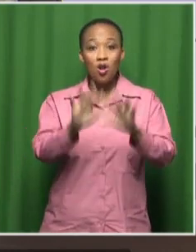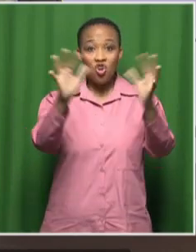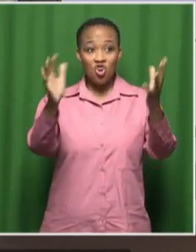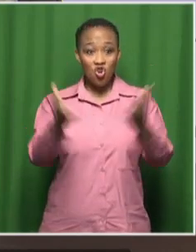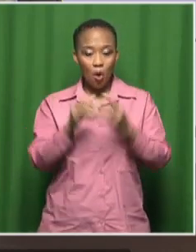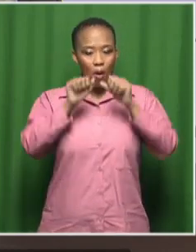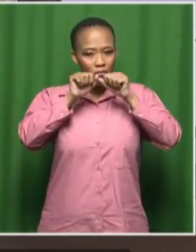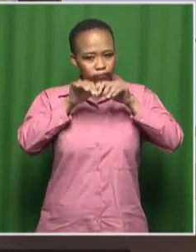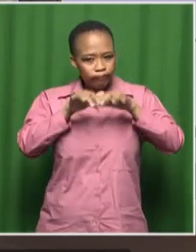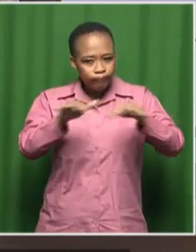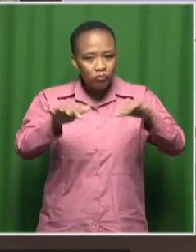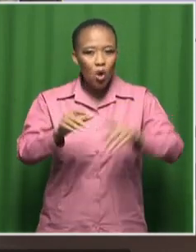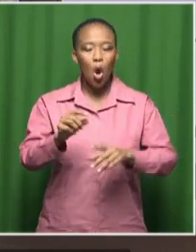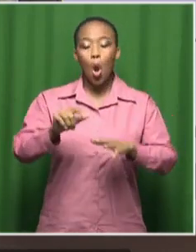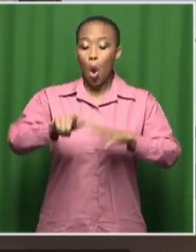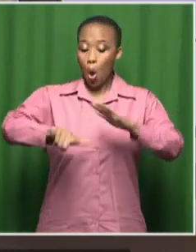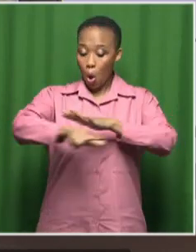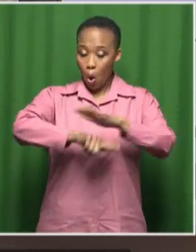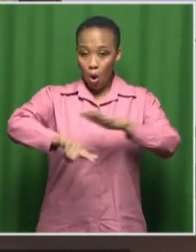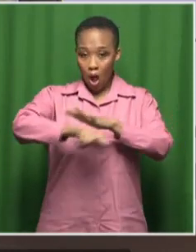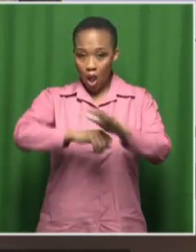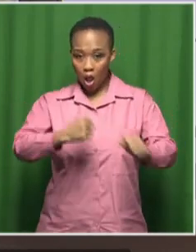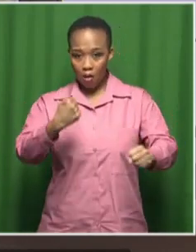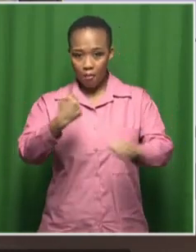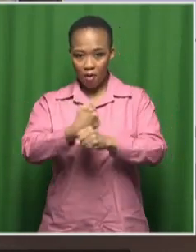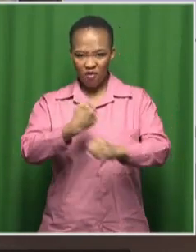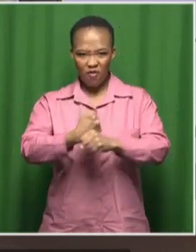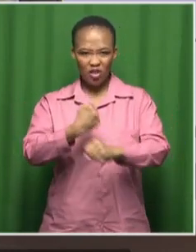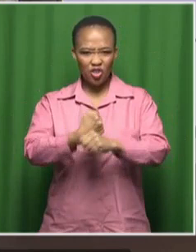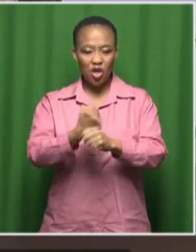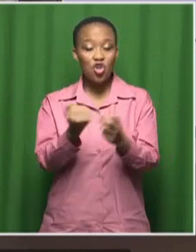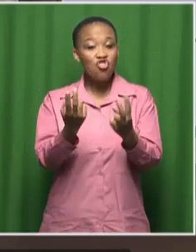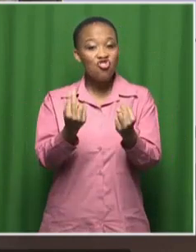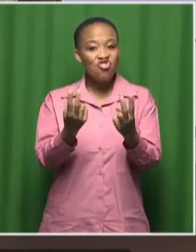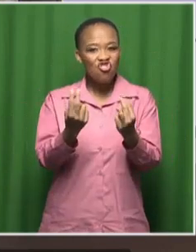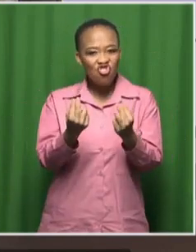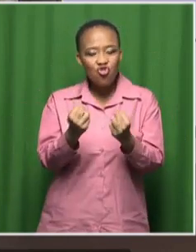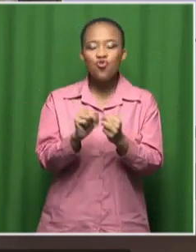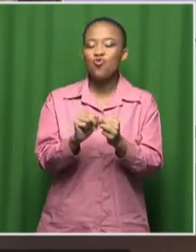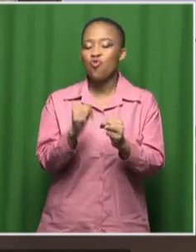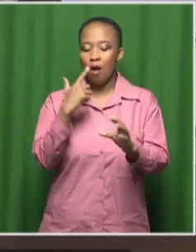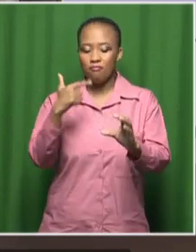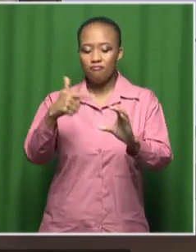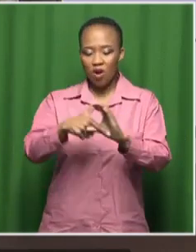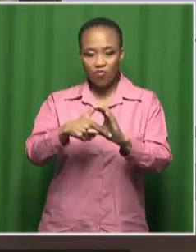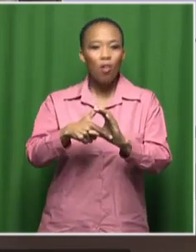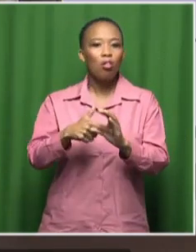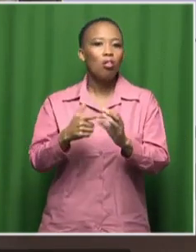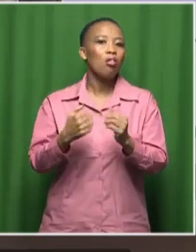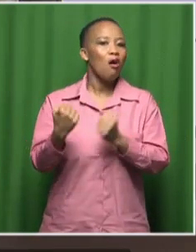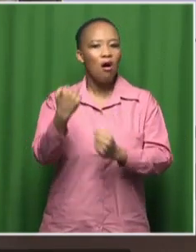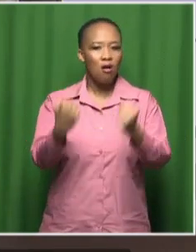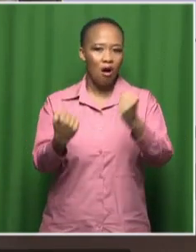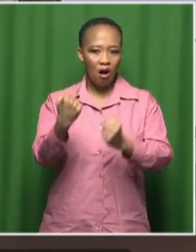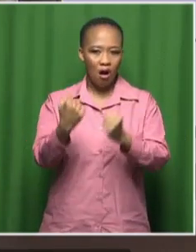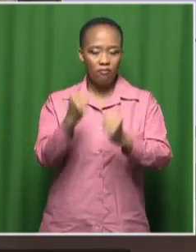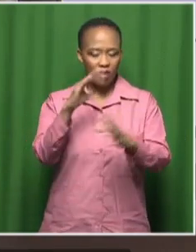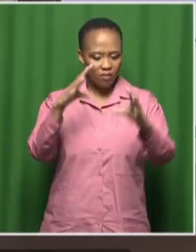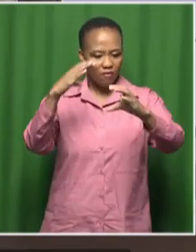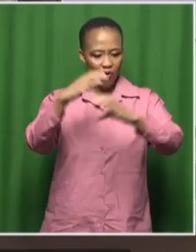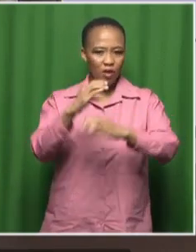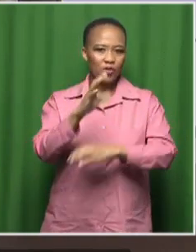local manufacturing focuses on new energy vehicles. But how effective are these measures in achieving their